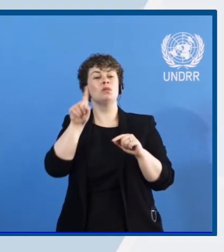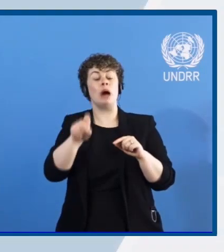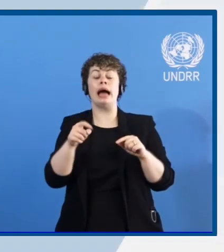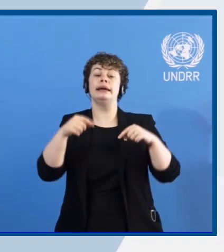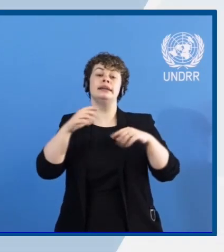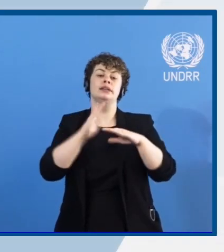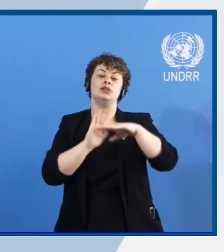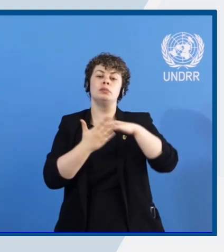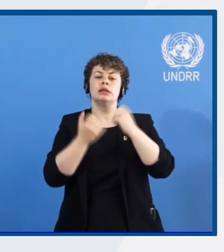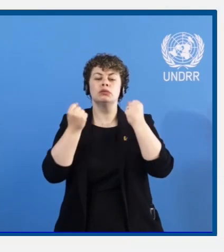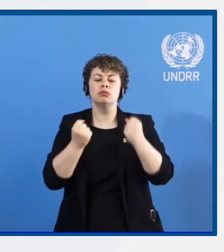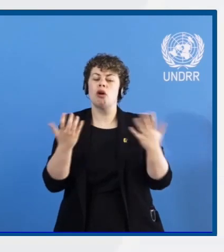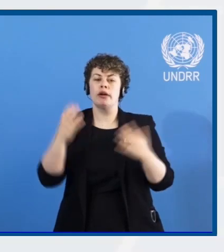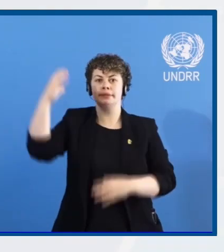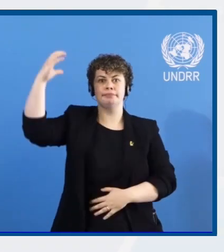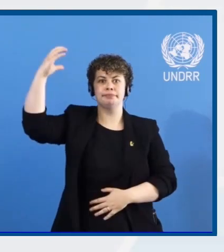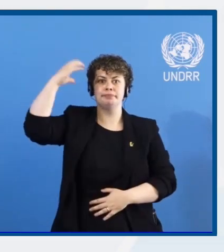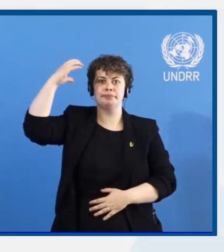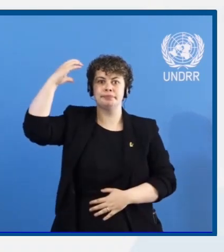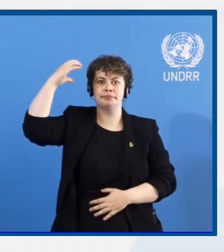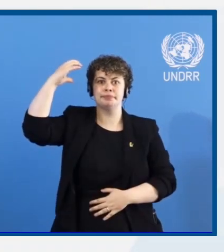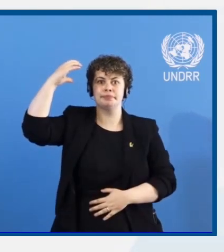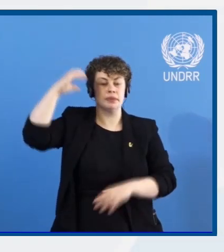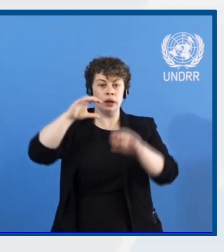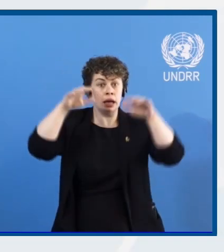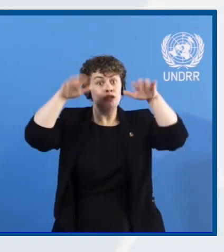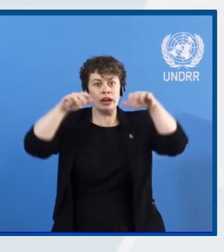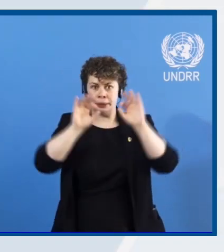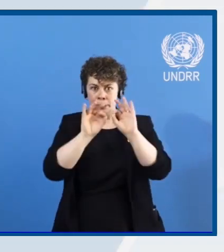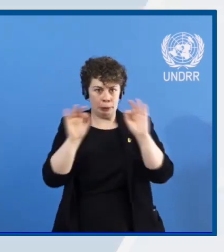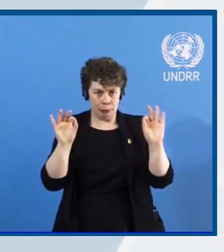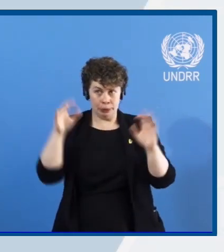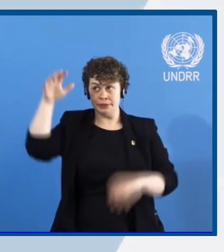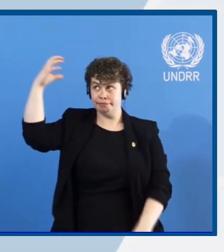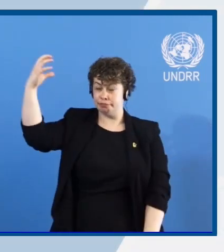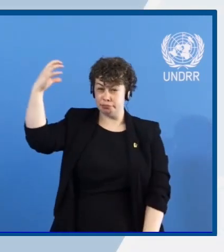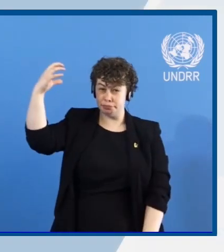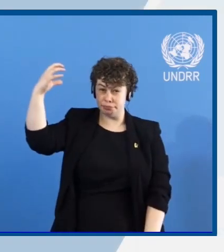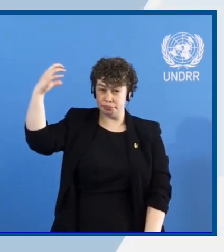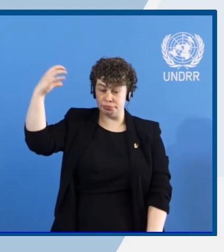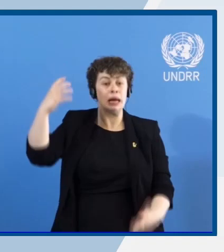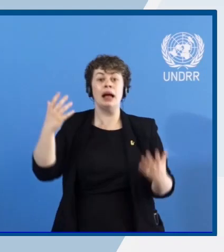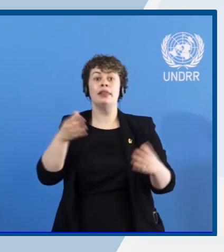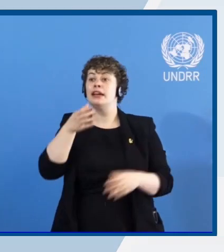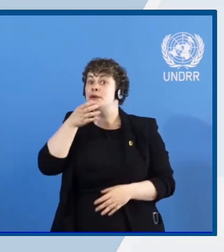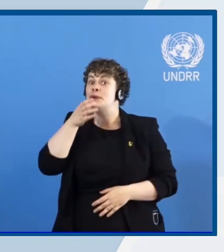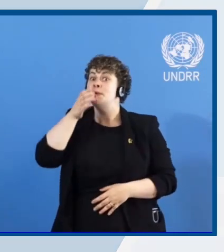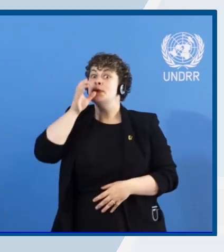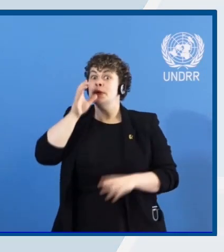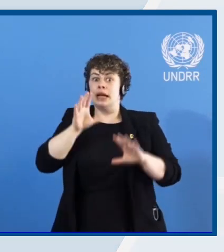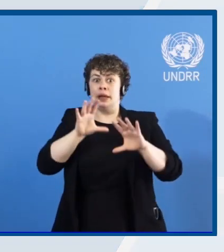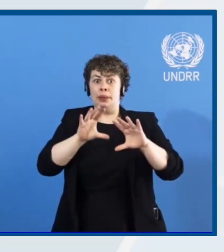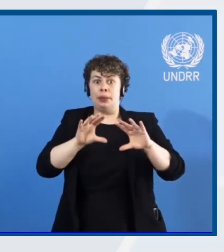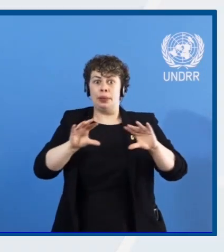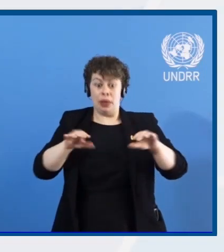of drought, and this affects our water supply and our distribution systems. And